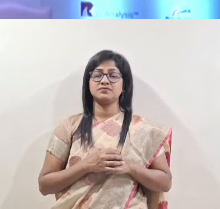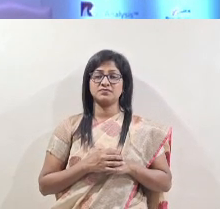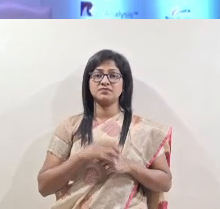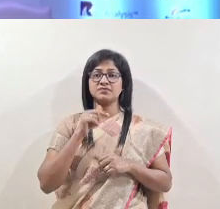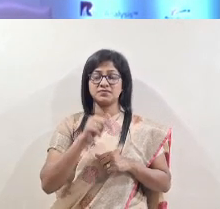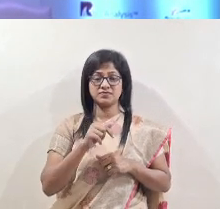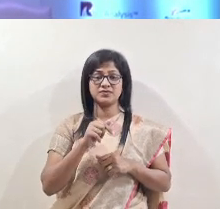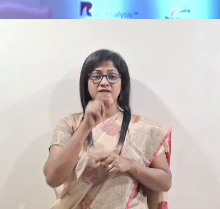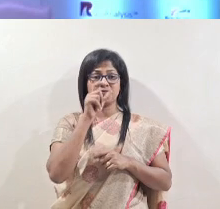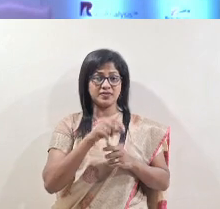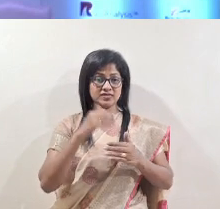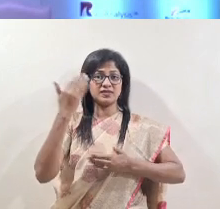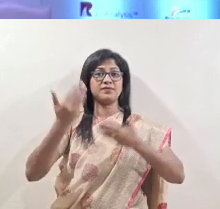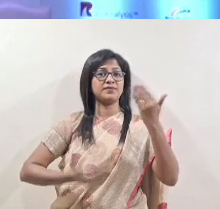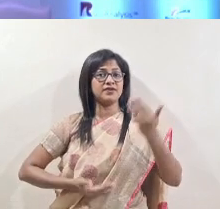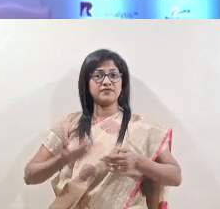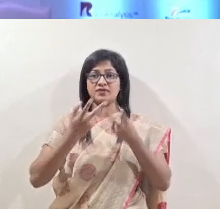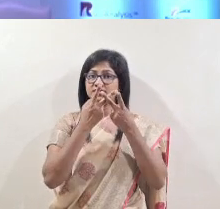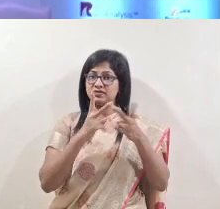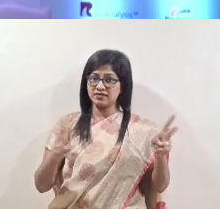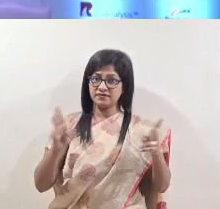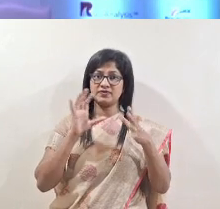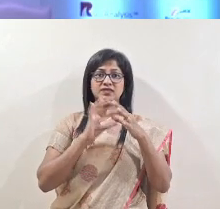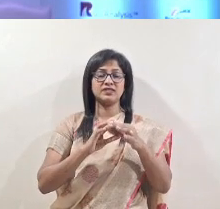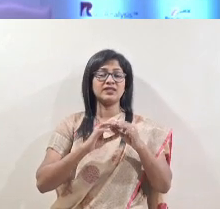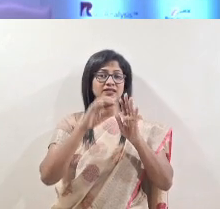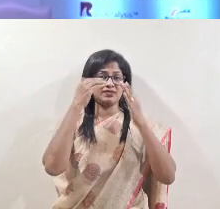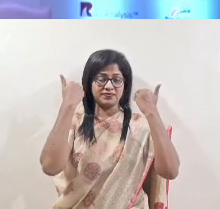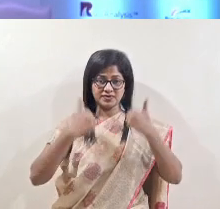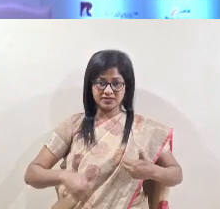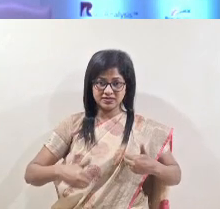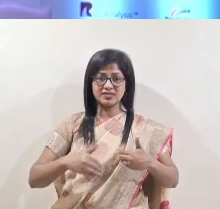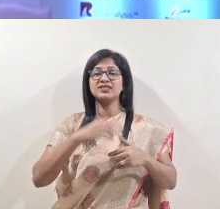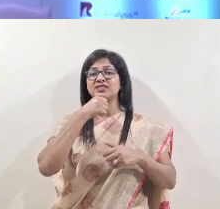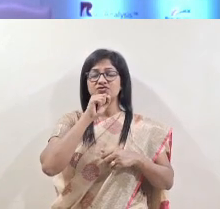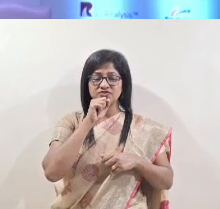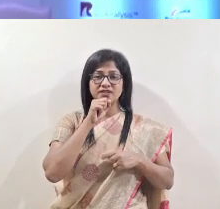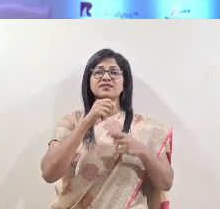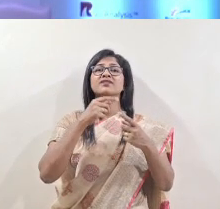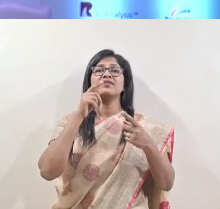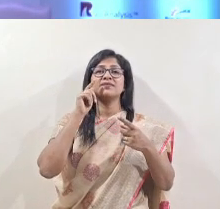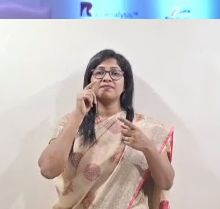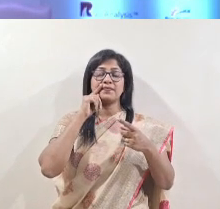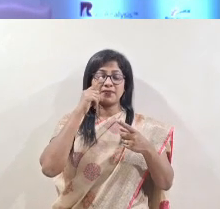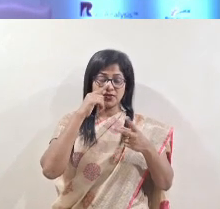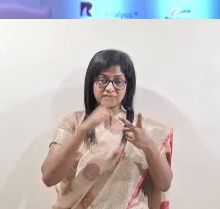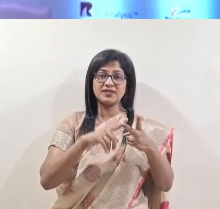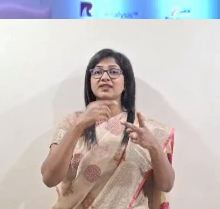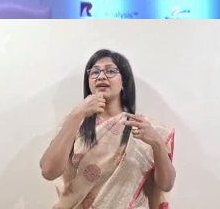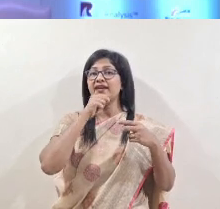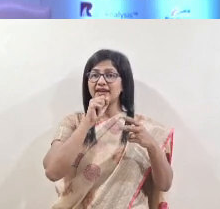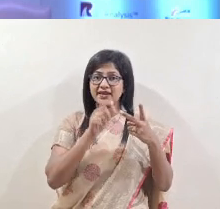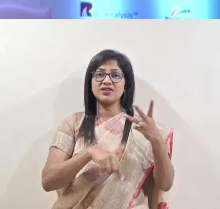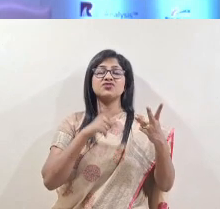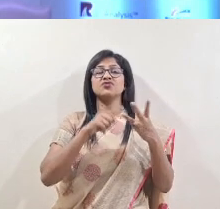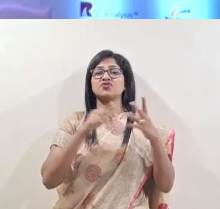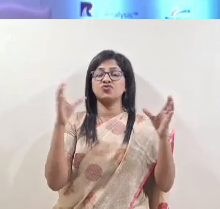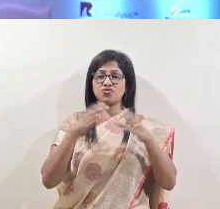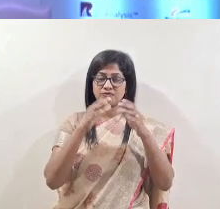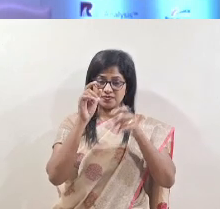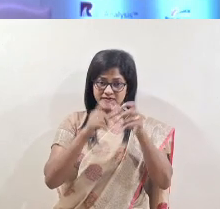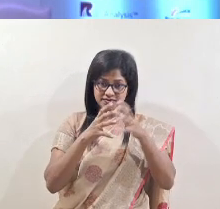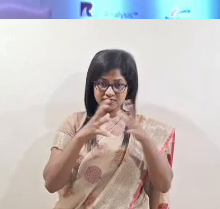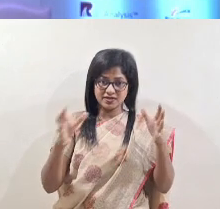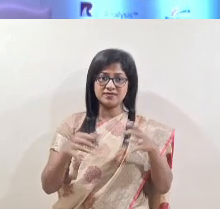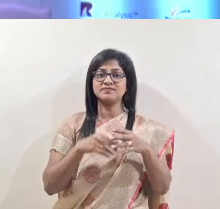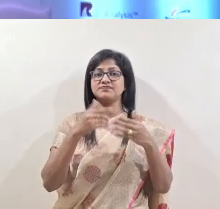like behavioral differences depends on their characteristics such as gender, age group, their group size. So for this study,